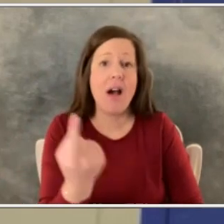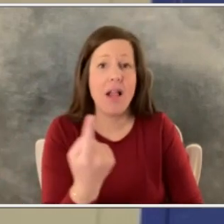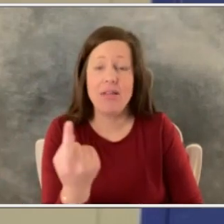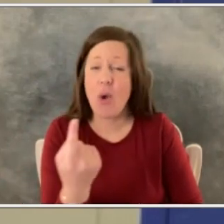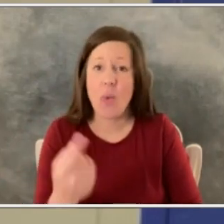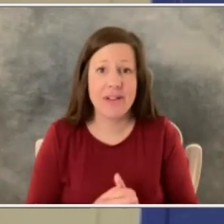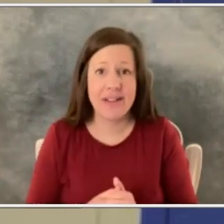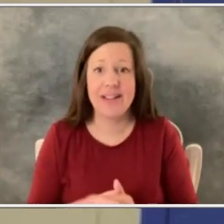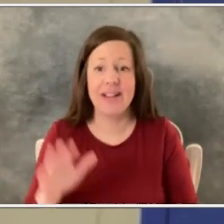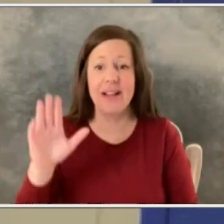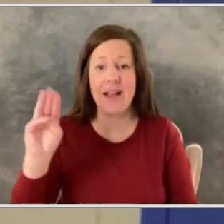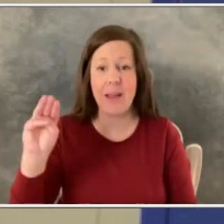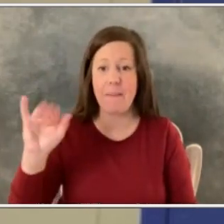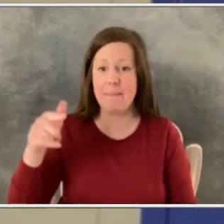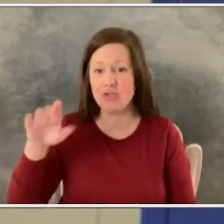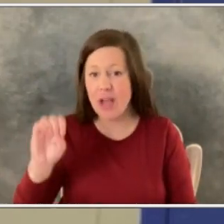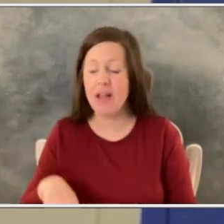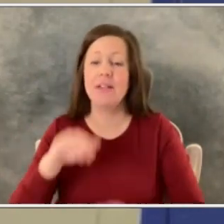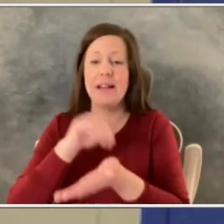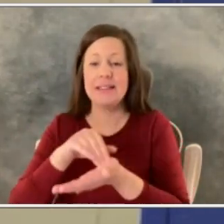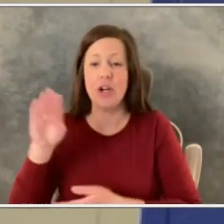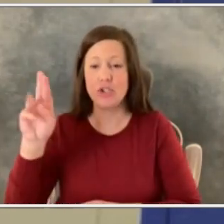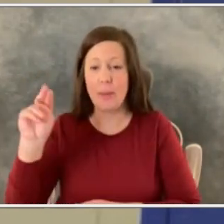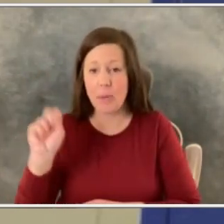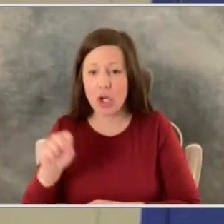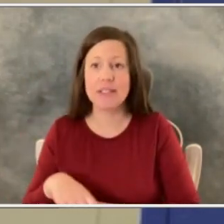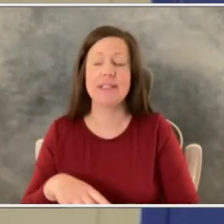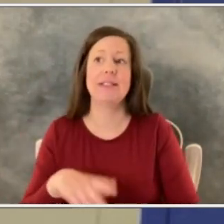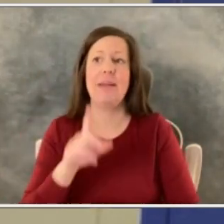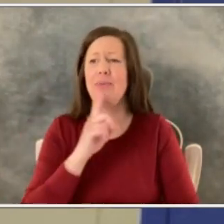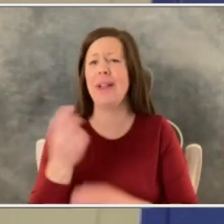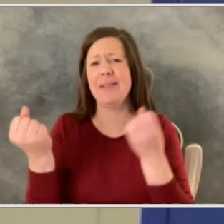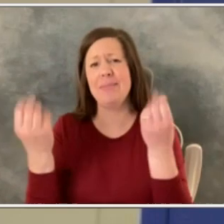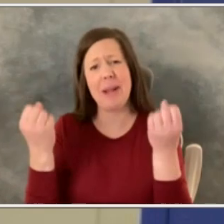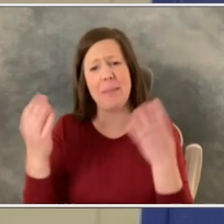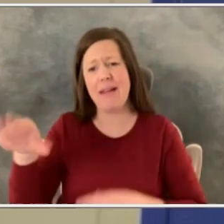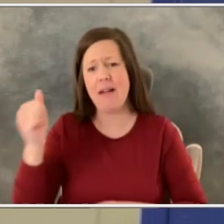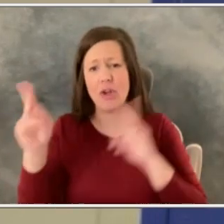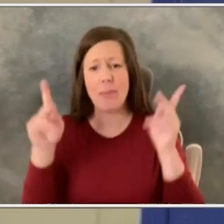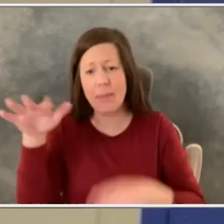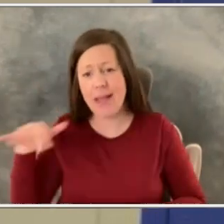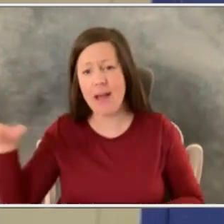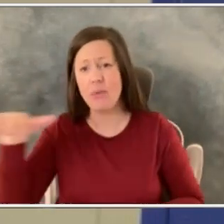Michelle and Dr. Burns and the many other people out there are there